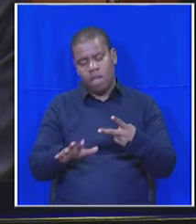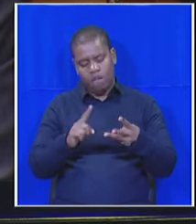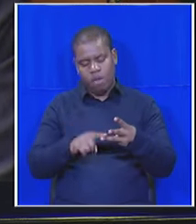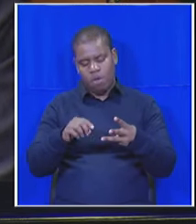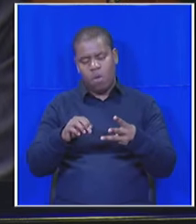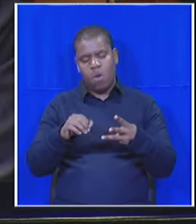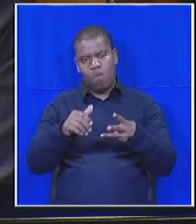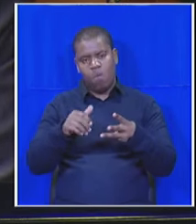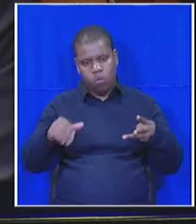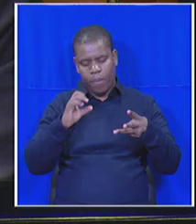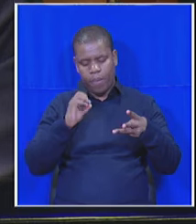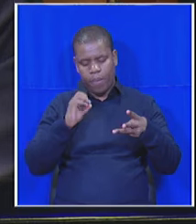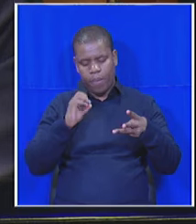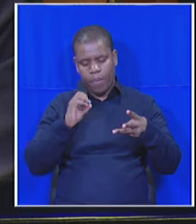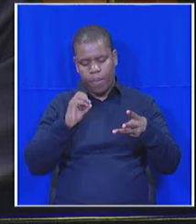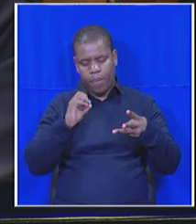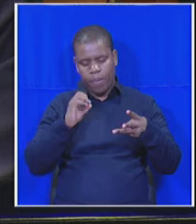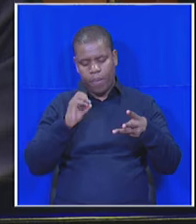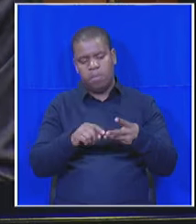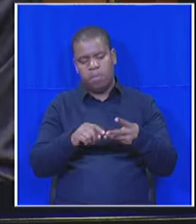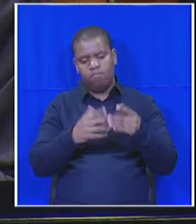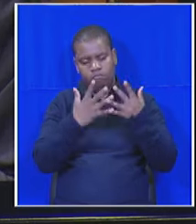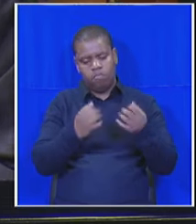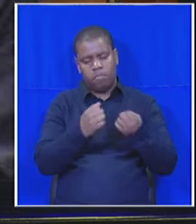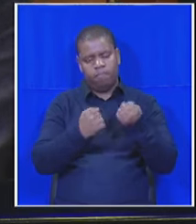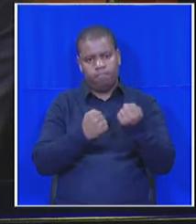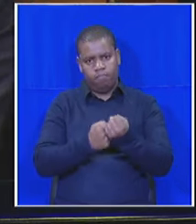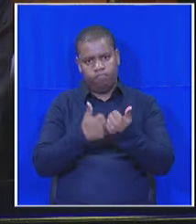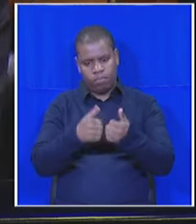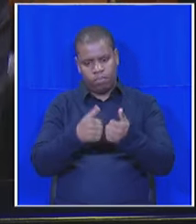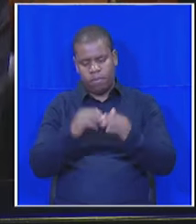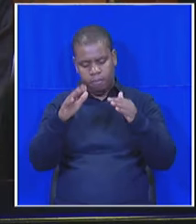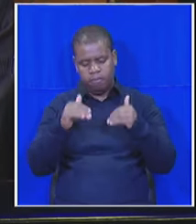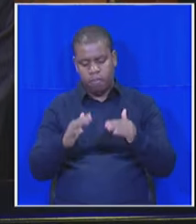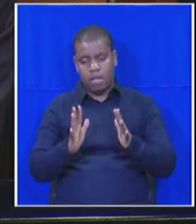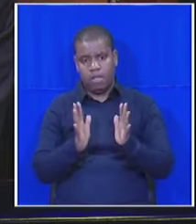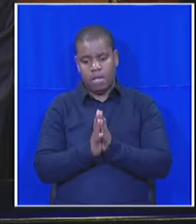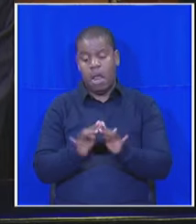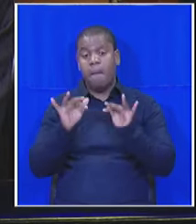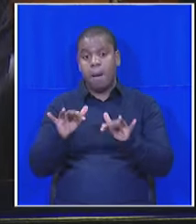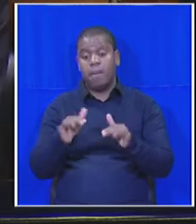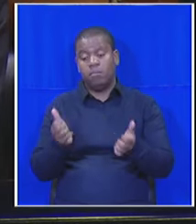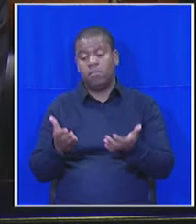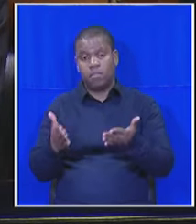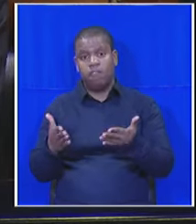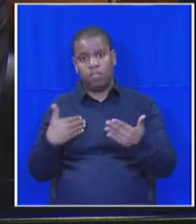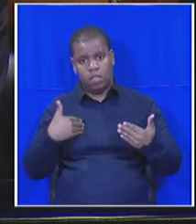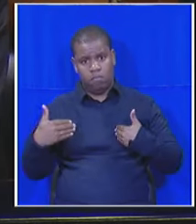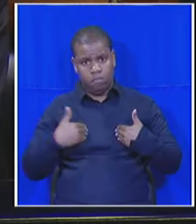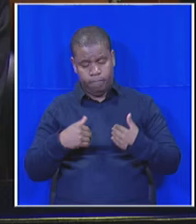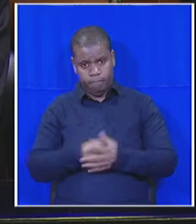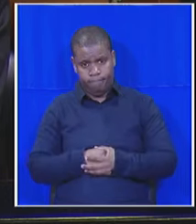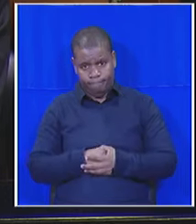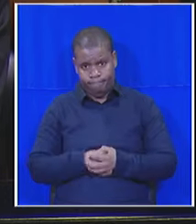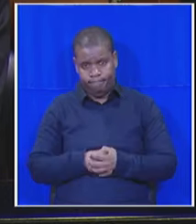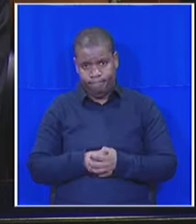abstentions, and the vote is accordingly agreed to. I now put vote number 10, public service and administration. Are there any objections?